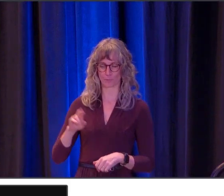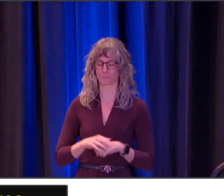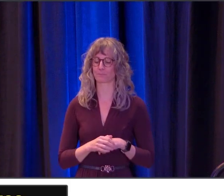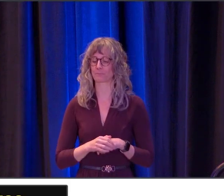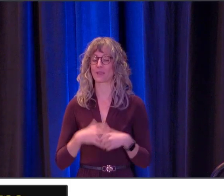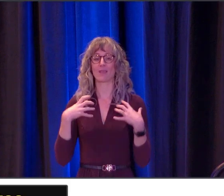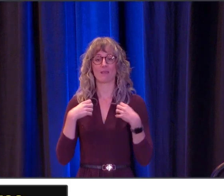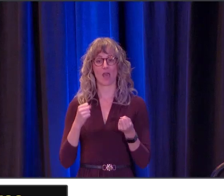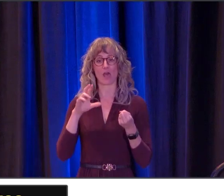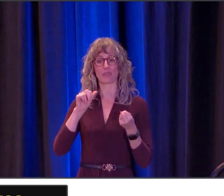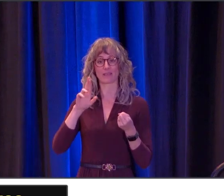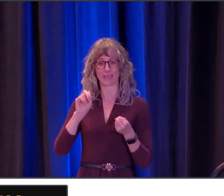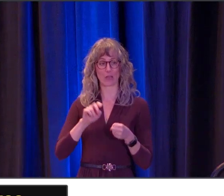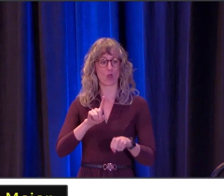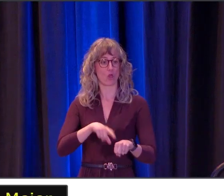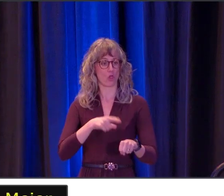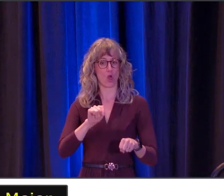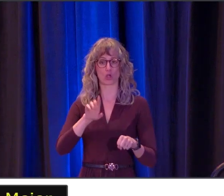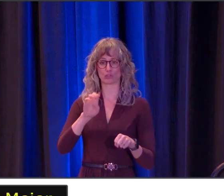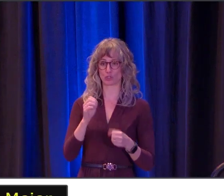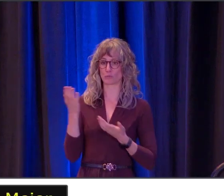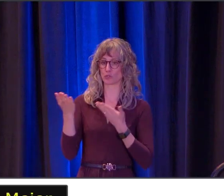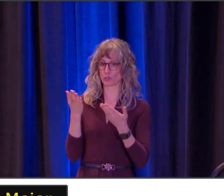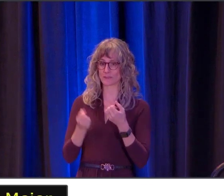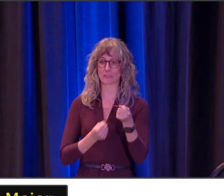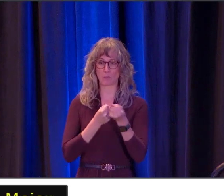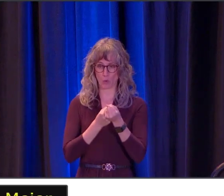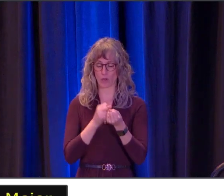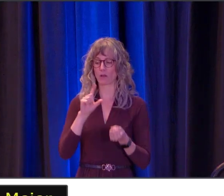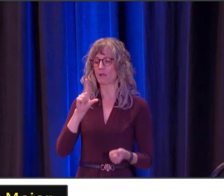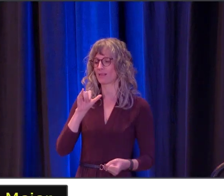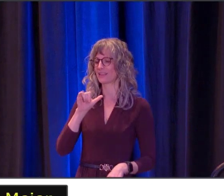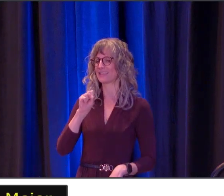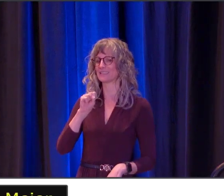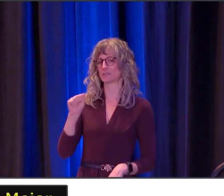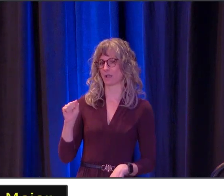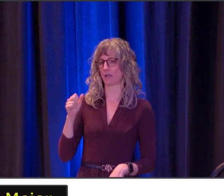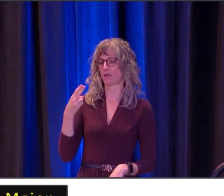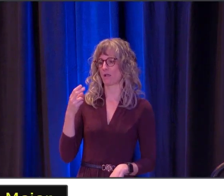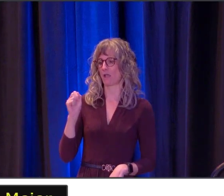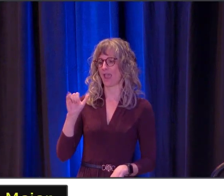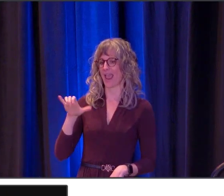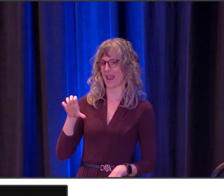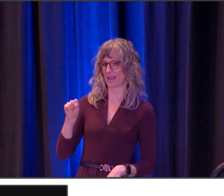Healthcare, Long-Term Services and Support Subcommittee, chaired by Lisa Hayes.